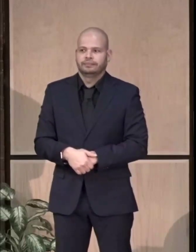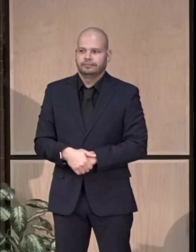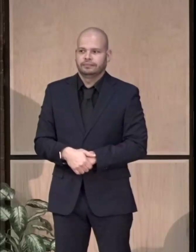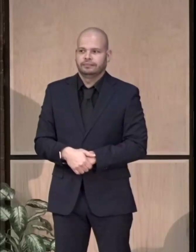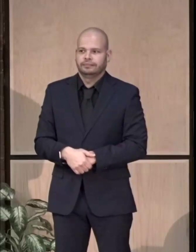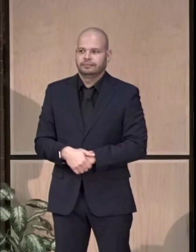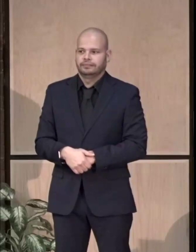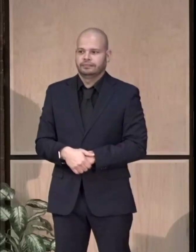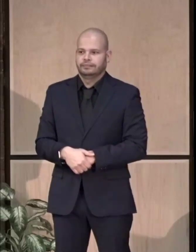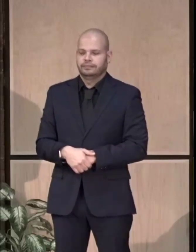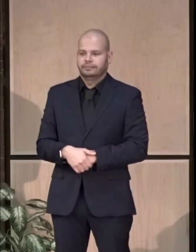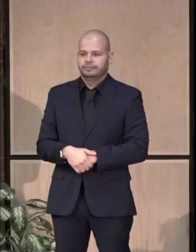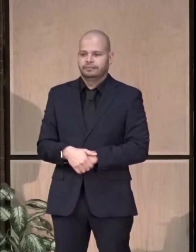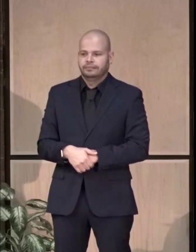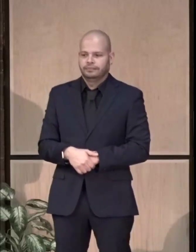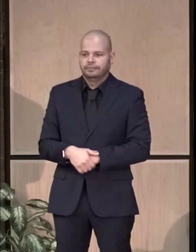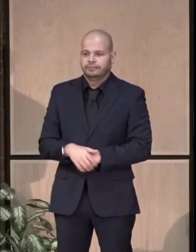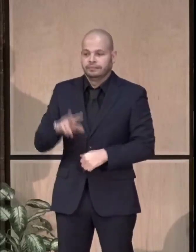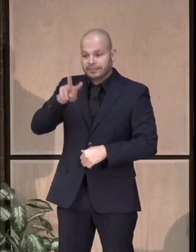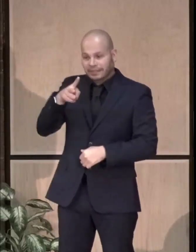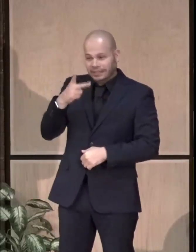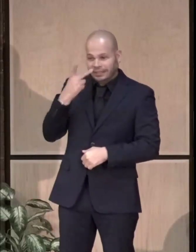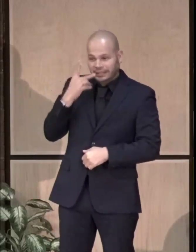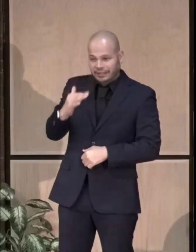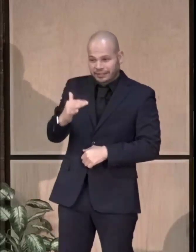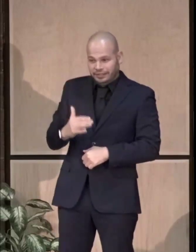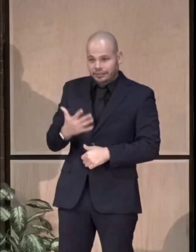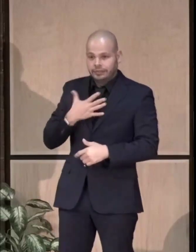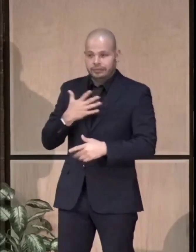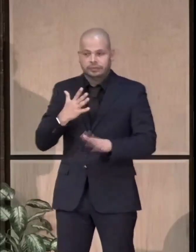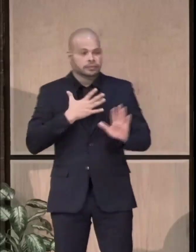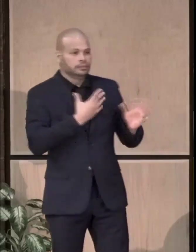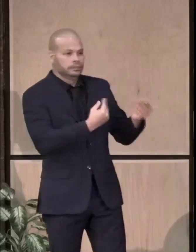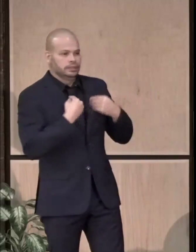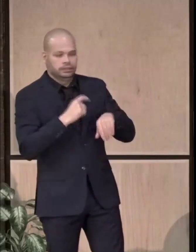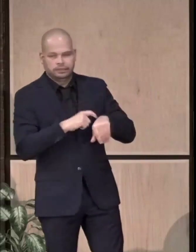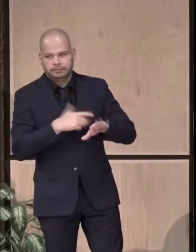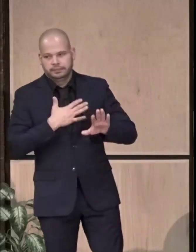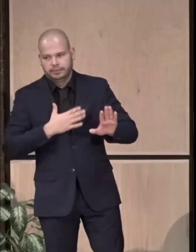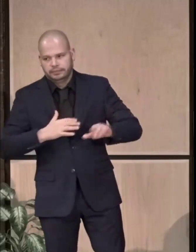On the second page. Give me a sec. I'm still trying to get to exhibit four.